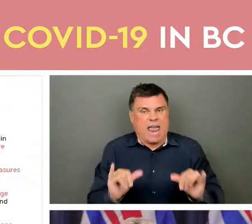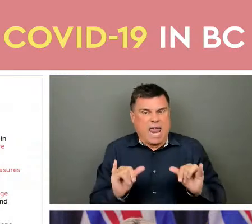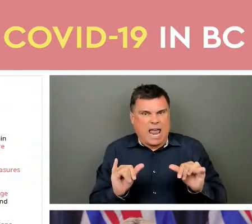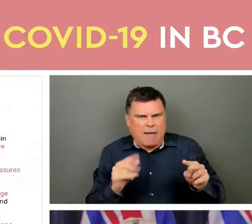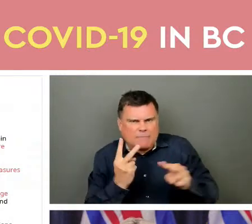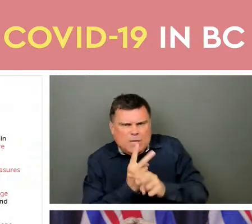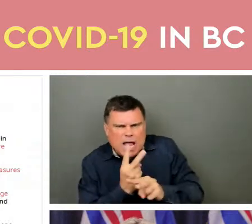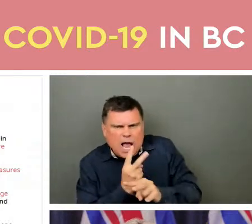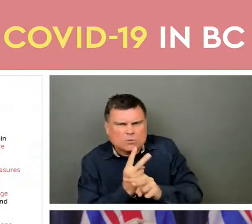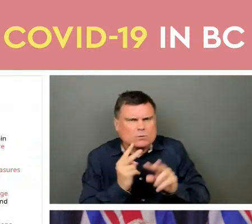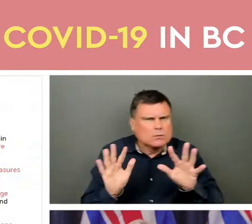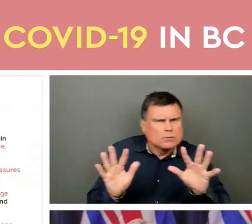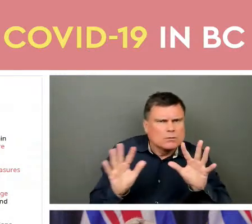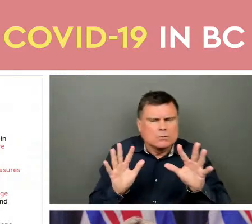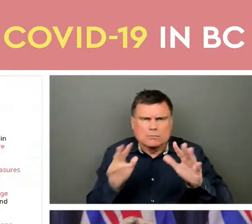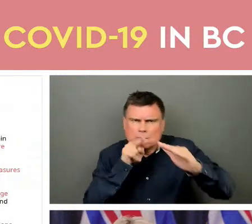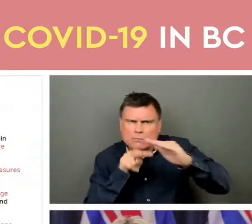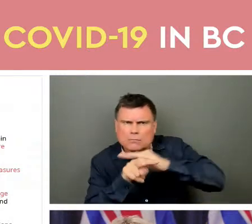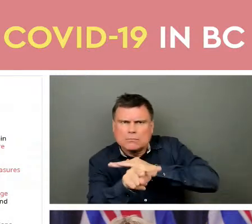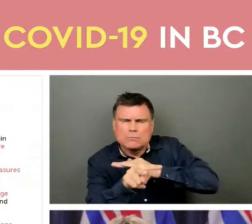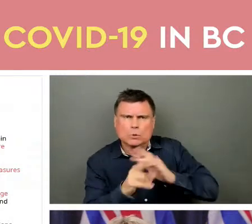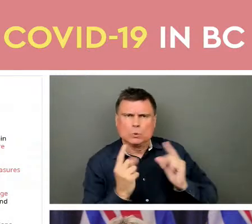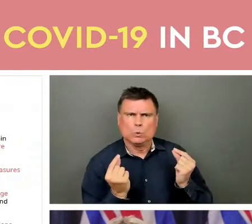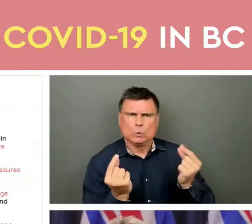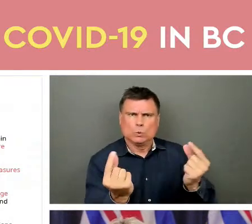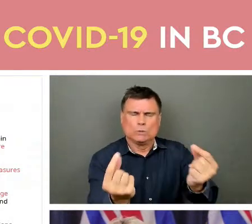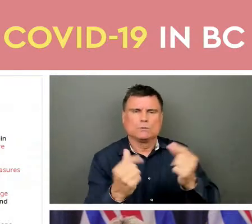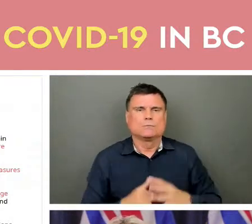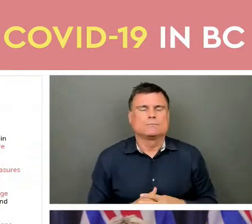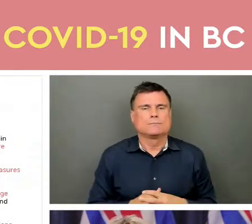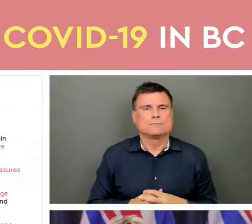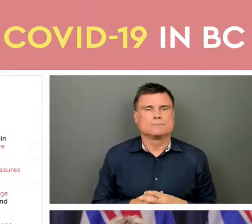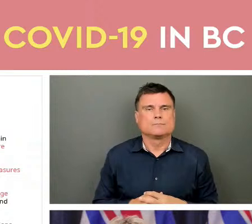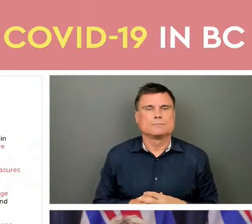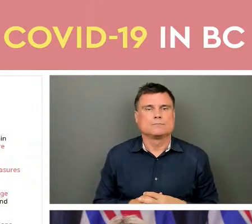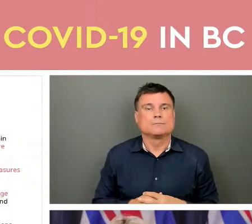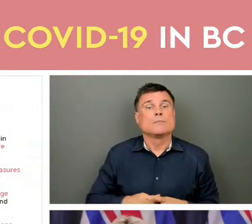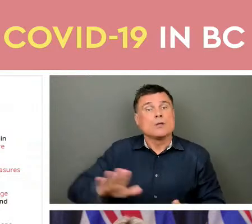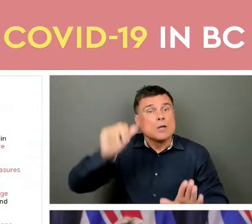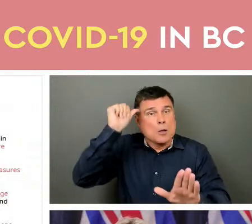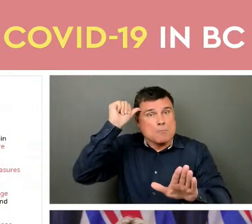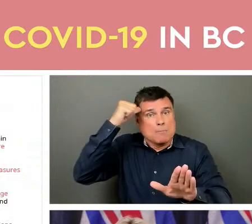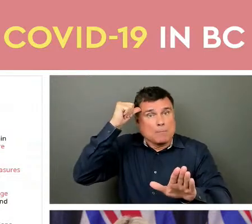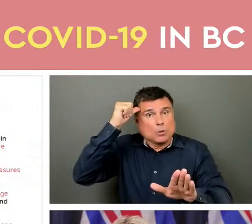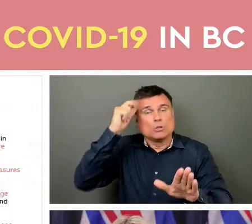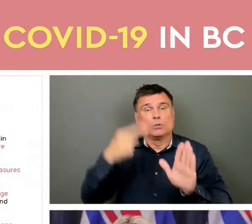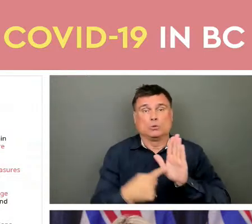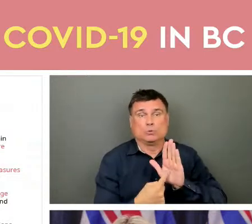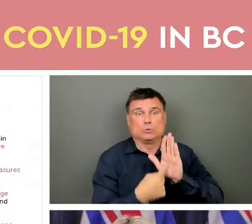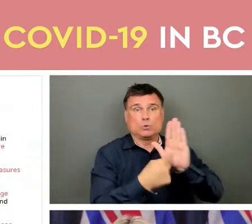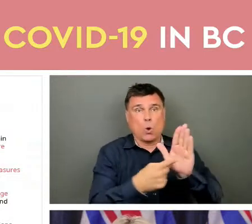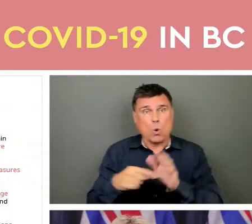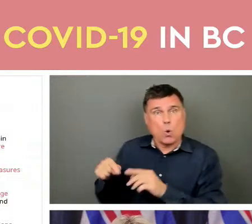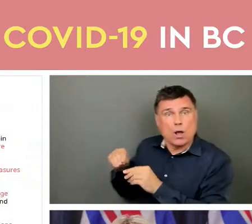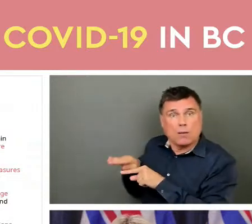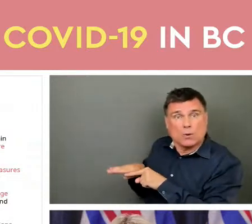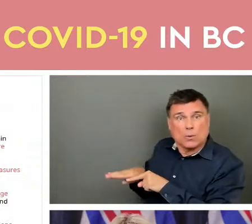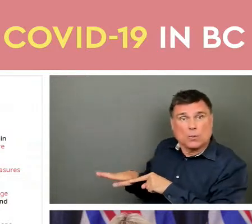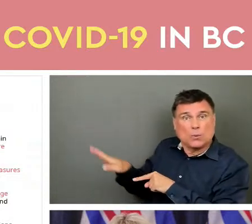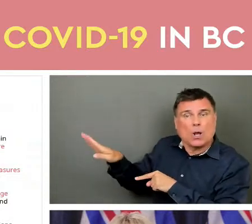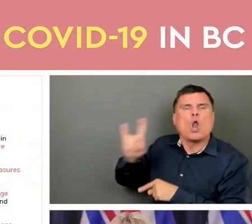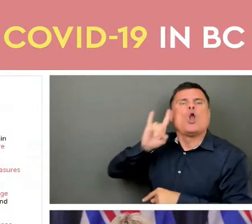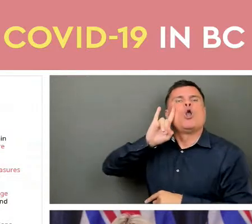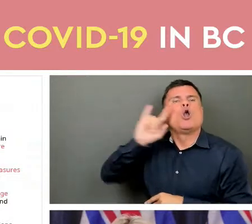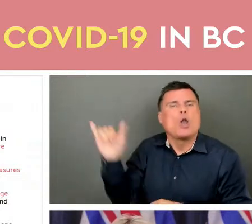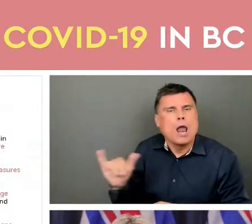curve went. But really important is that when we present models, we need to present them with some degree of uncertainty, because none of